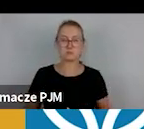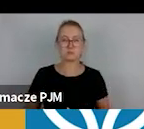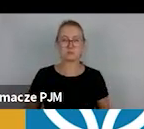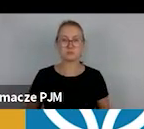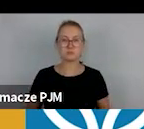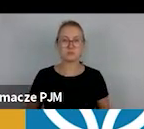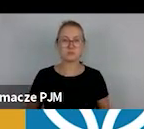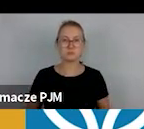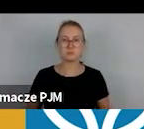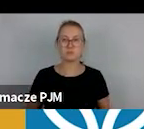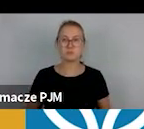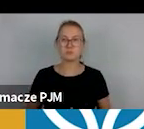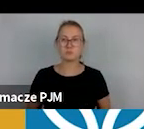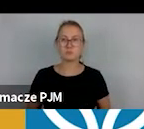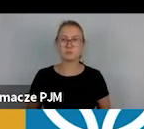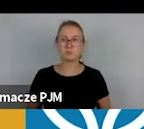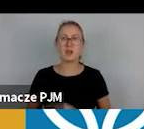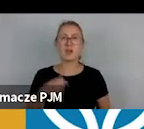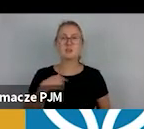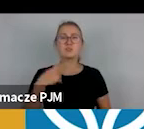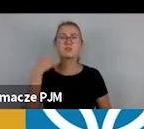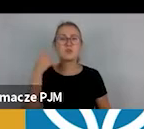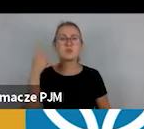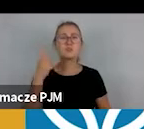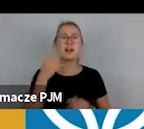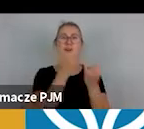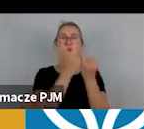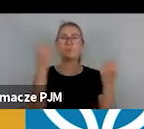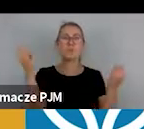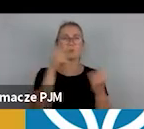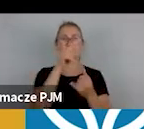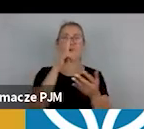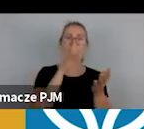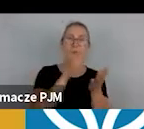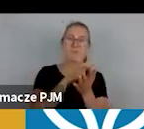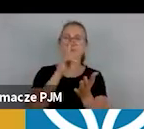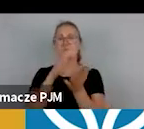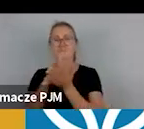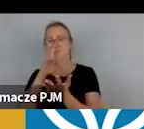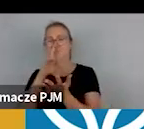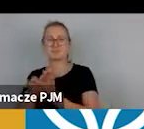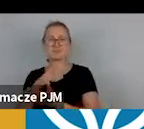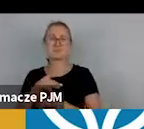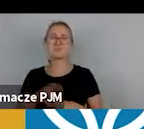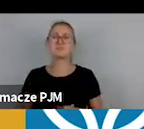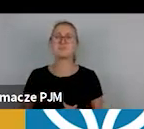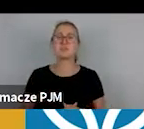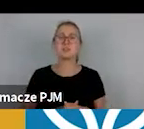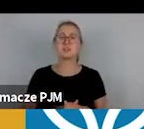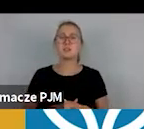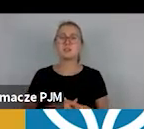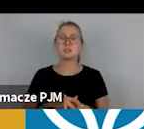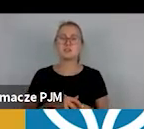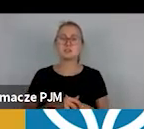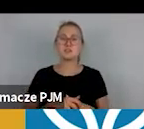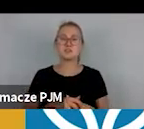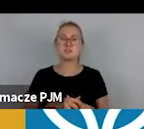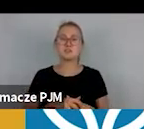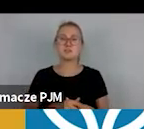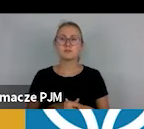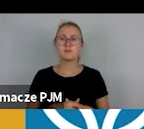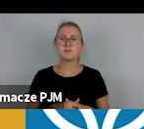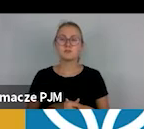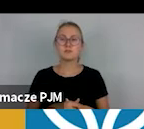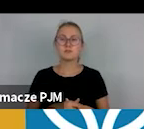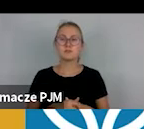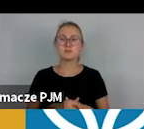someone say the greatest predictor, he asked the group, he said, what do you think the greatest predictor of a man's involvement in